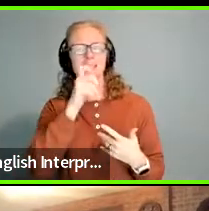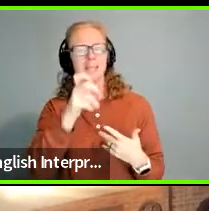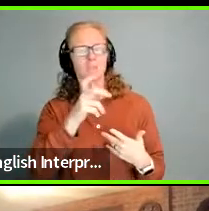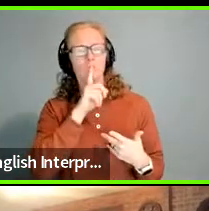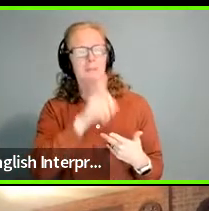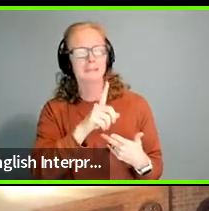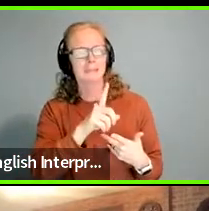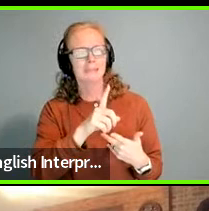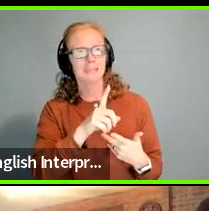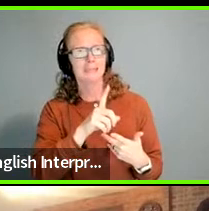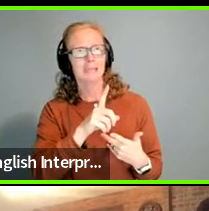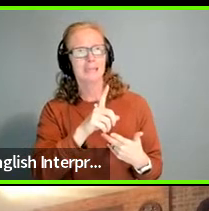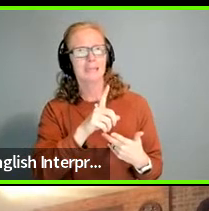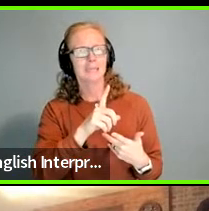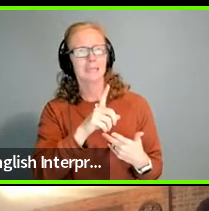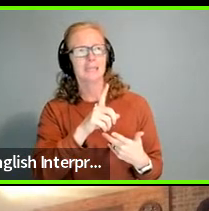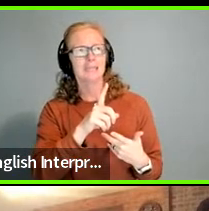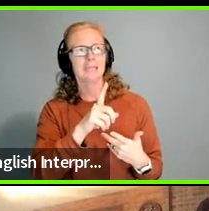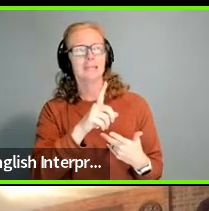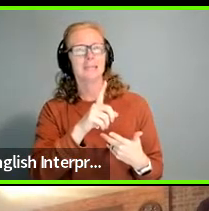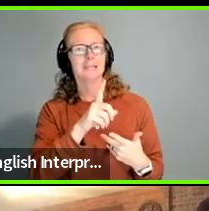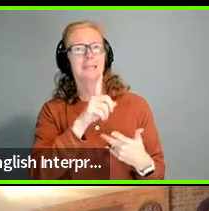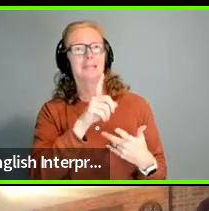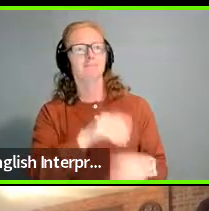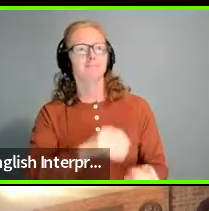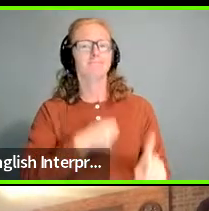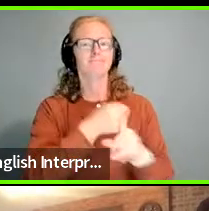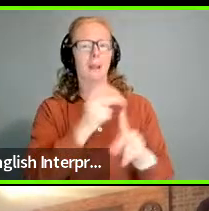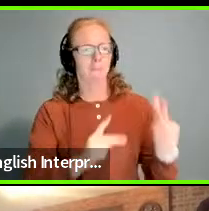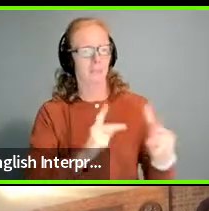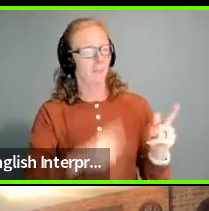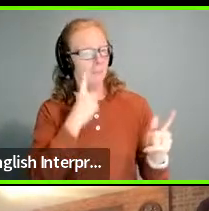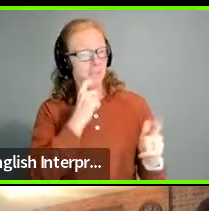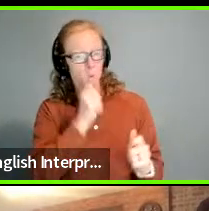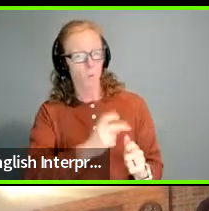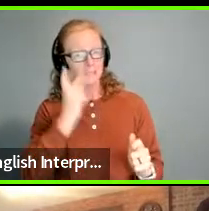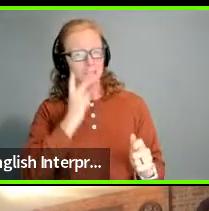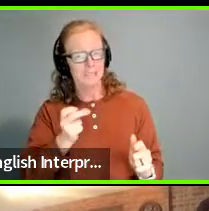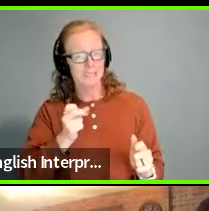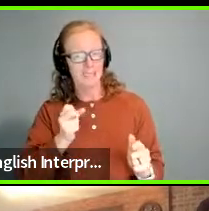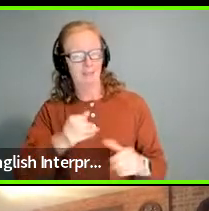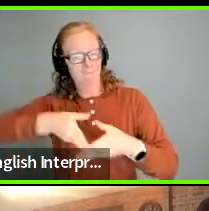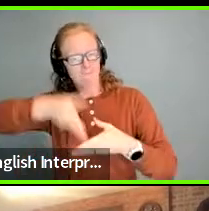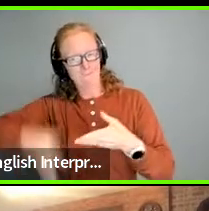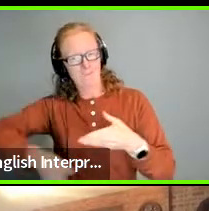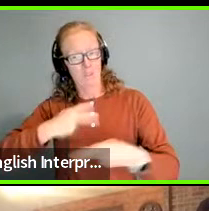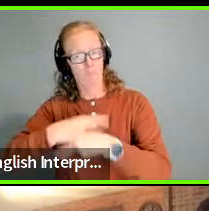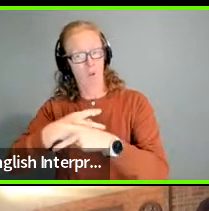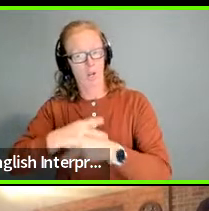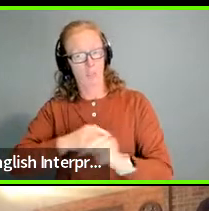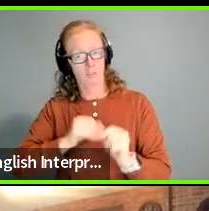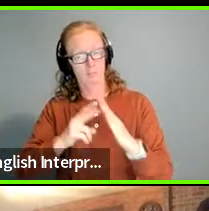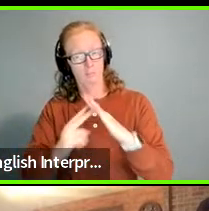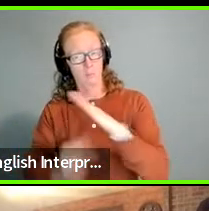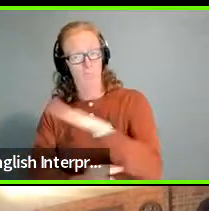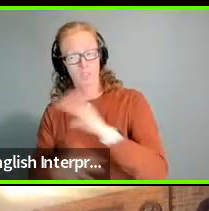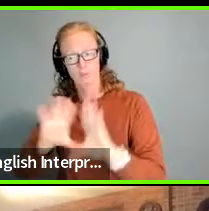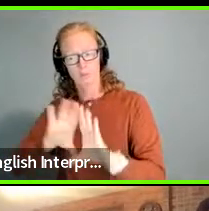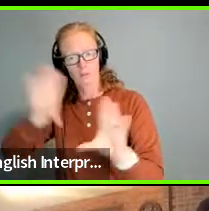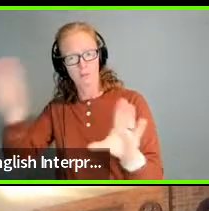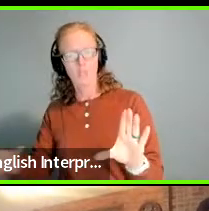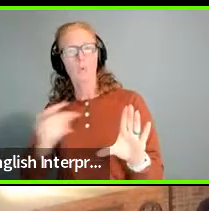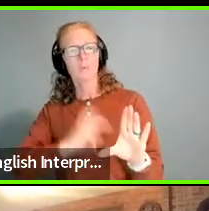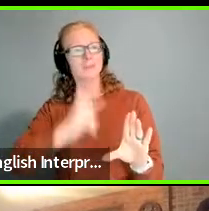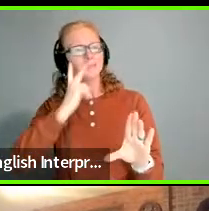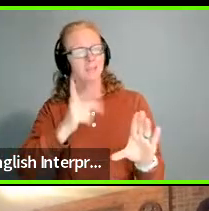really see what the bridge is going to look like in the long run. So I think as you get further down the road, you'll be able to explain the costs a little better, and hopefully by